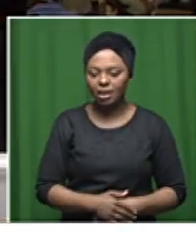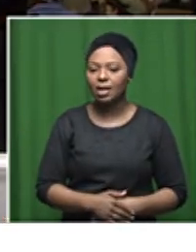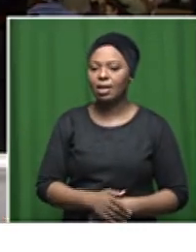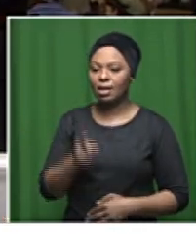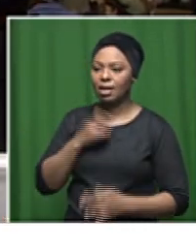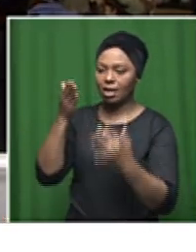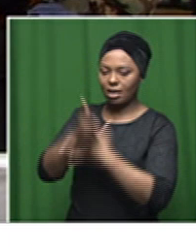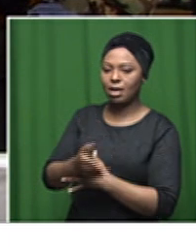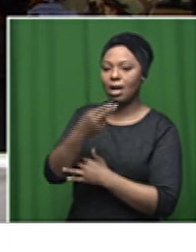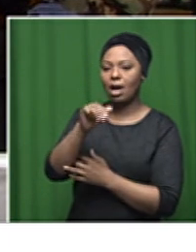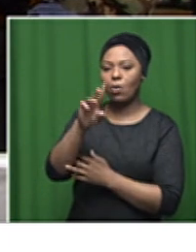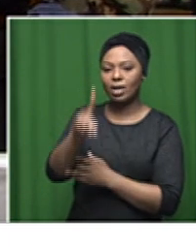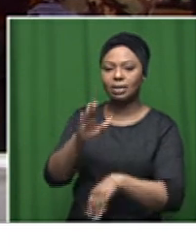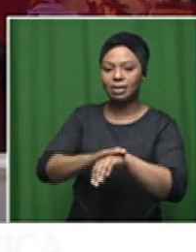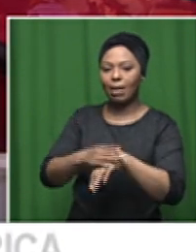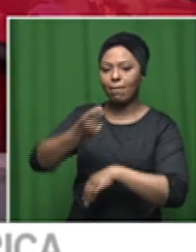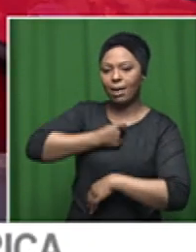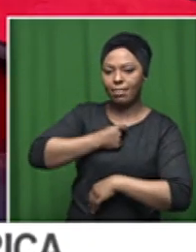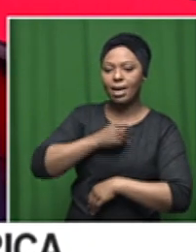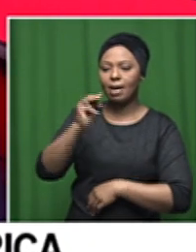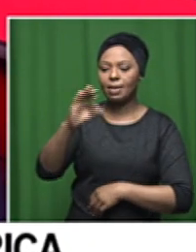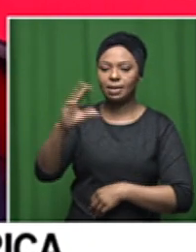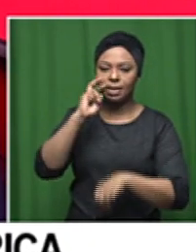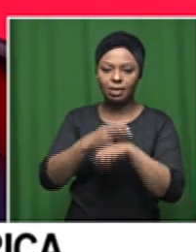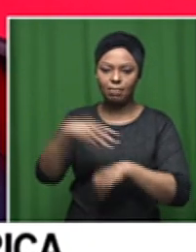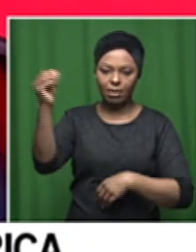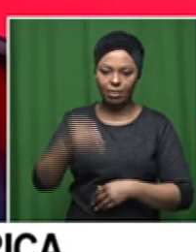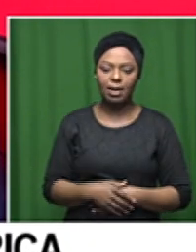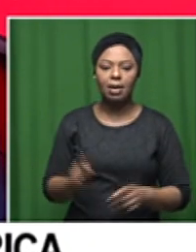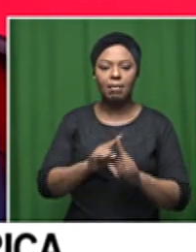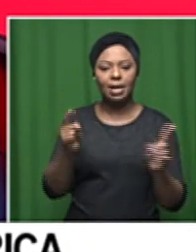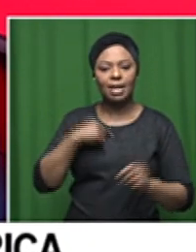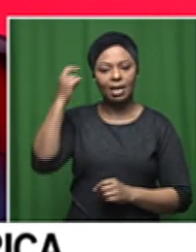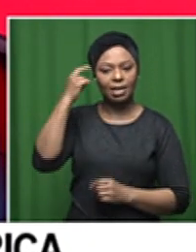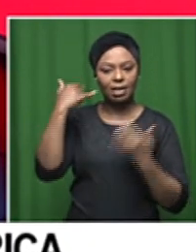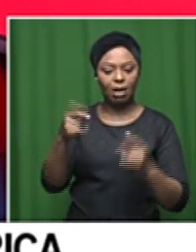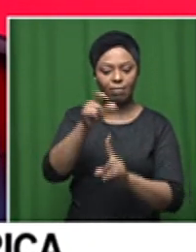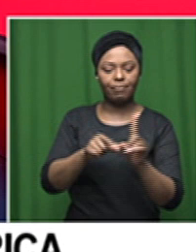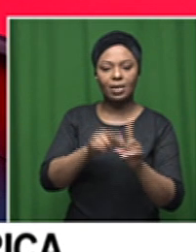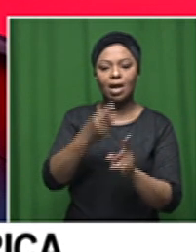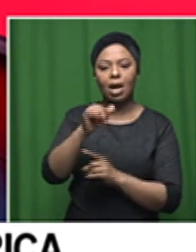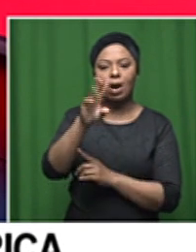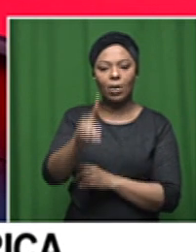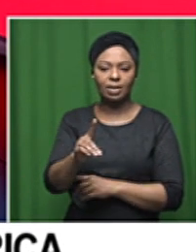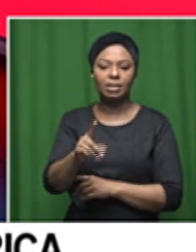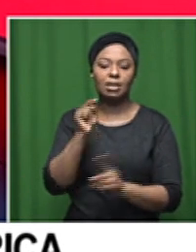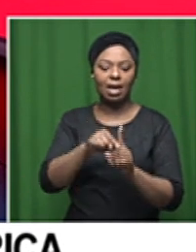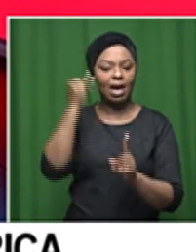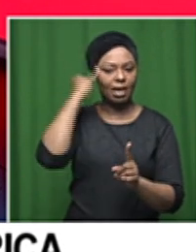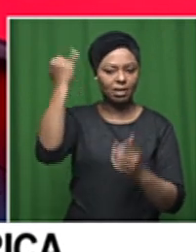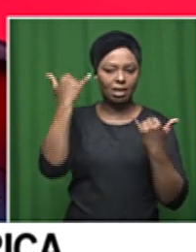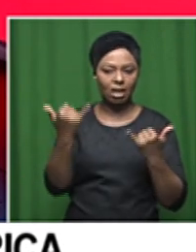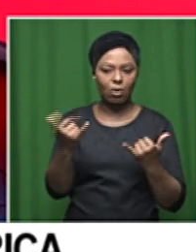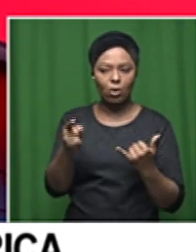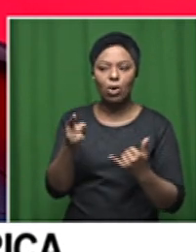jump in there and interrupt you. We don't have a lot of time and the MEC has to go. But I think what the caller's highlighting there, Mr. MEC, is this idea that I